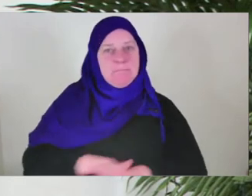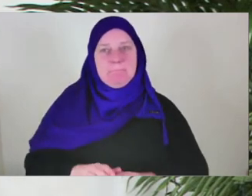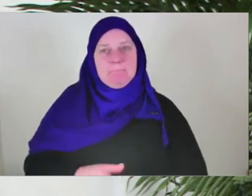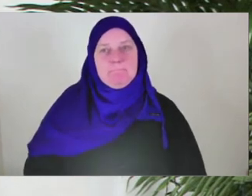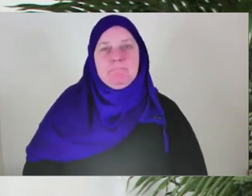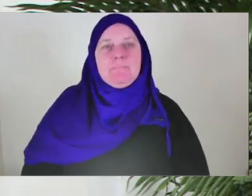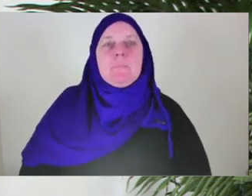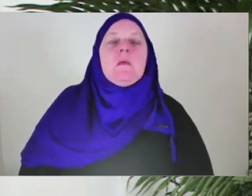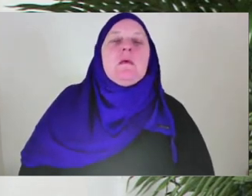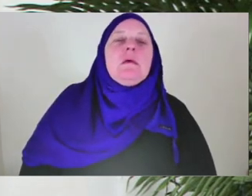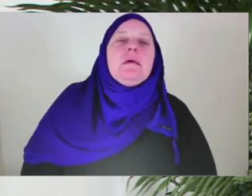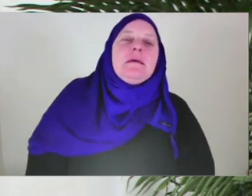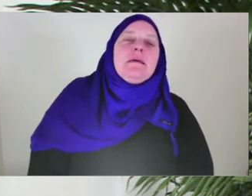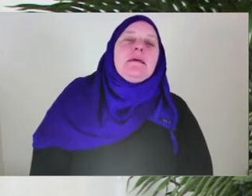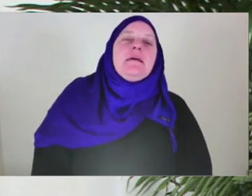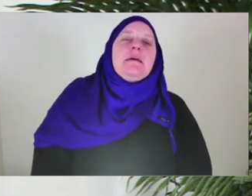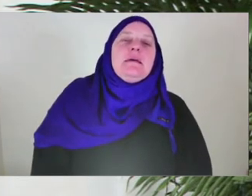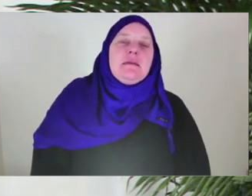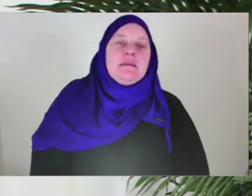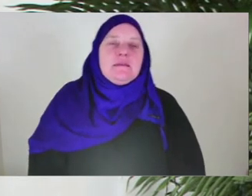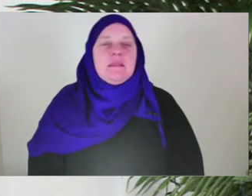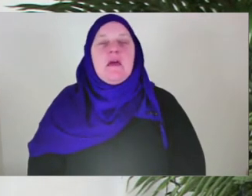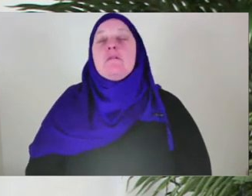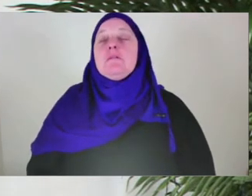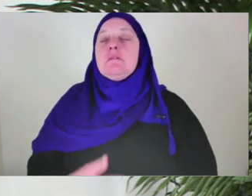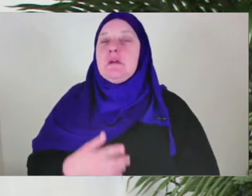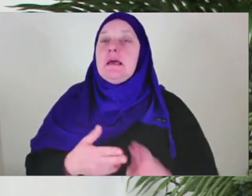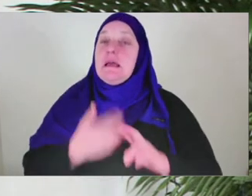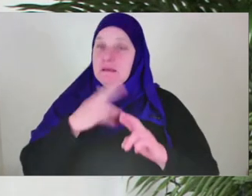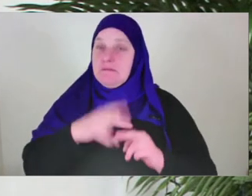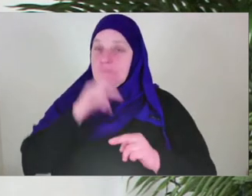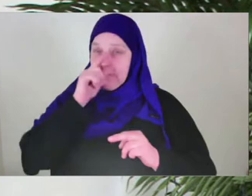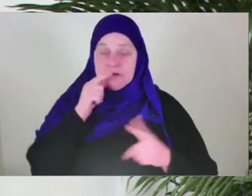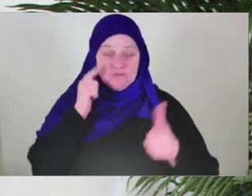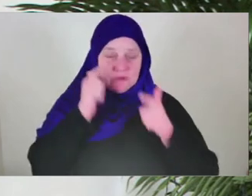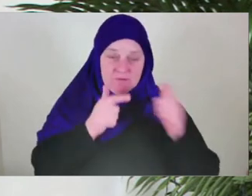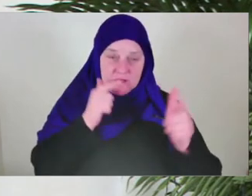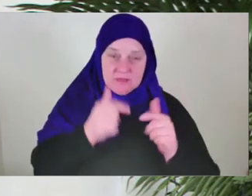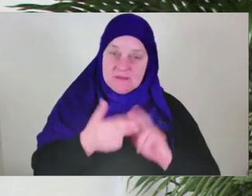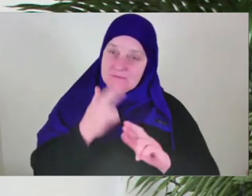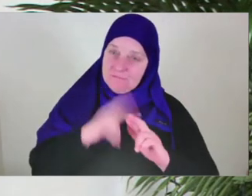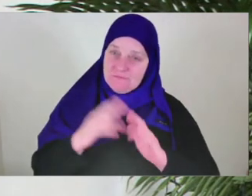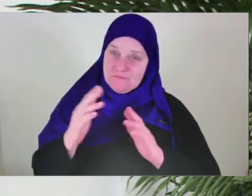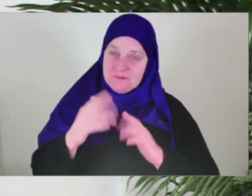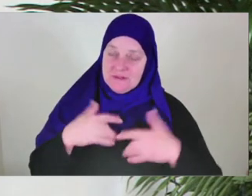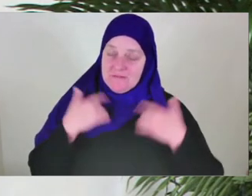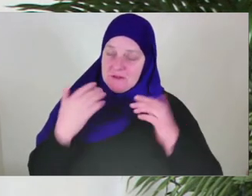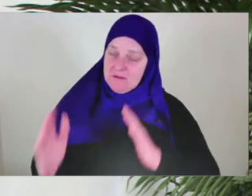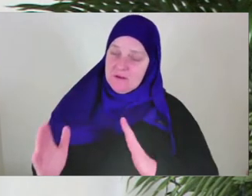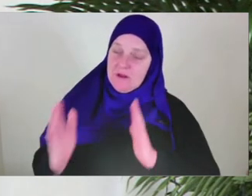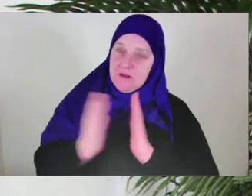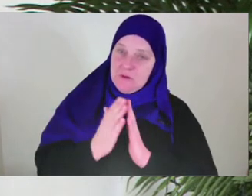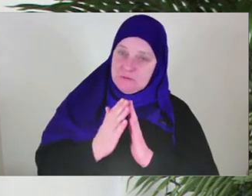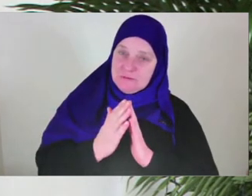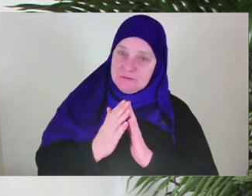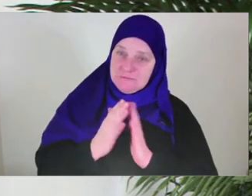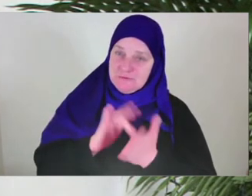For those of you who live locally, that's a great advantage. For those of you who don't, sorry.